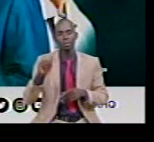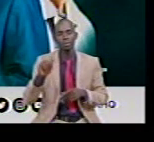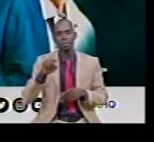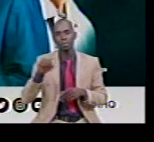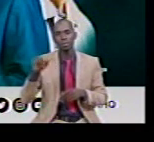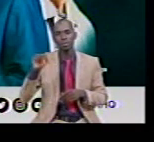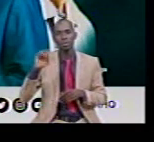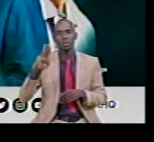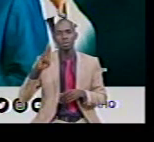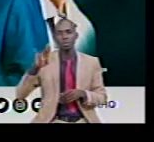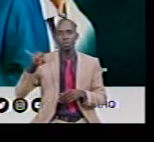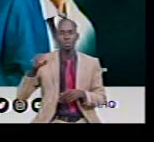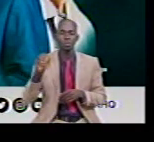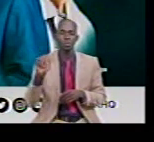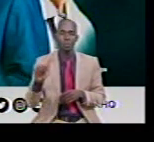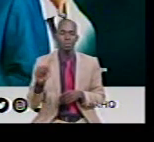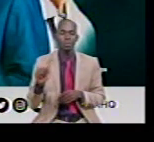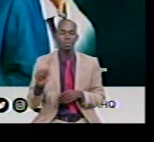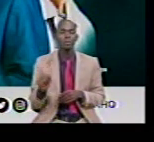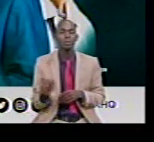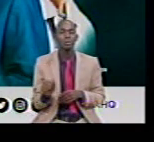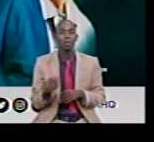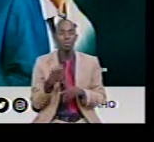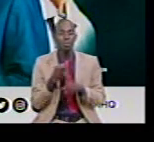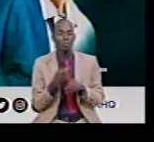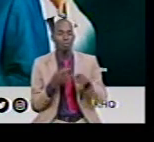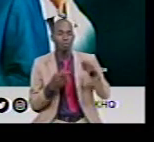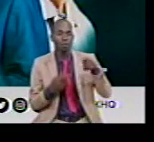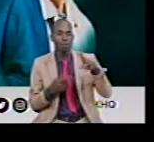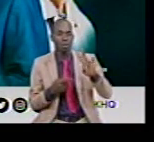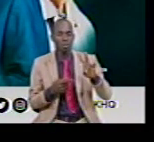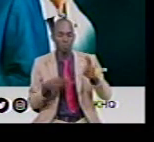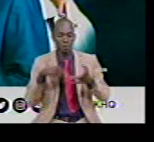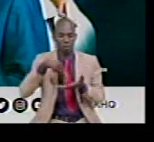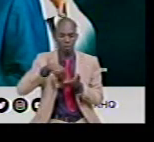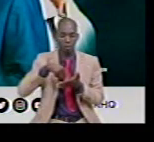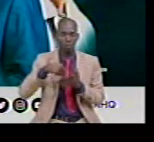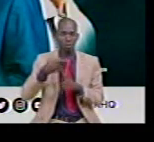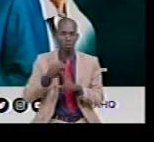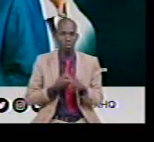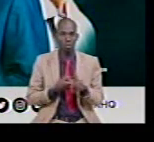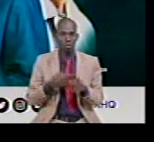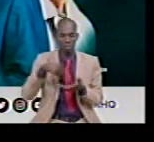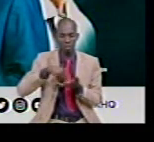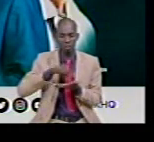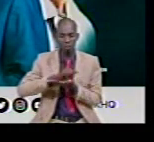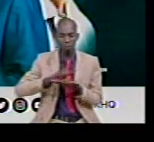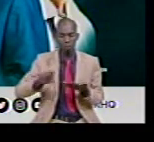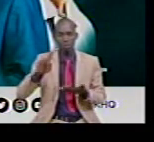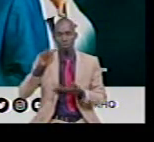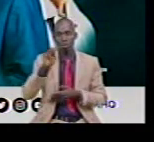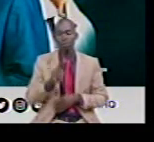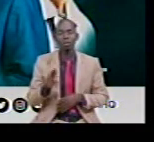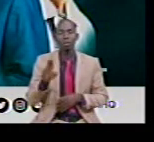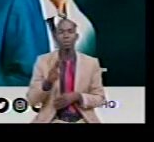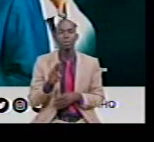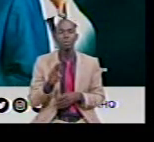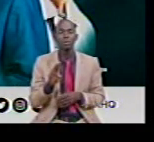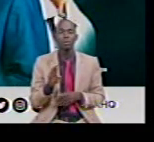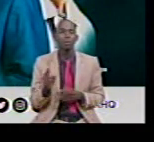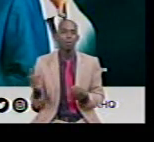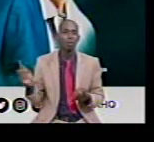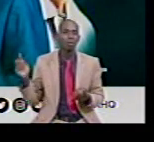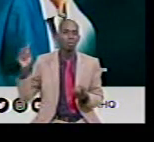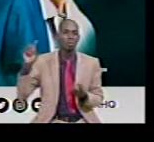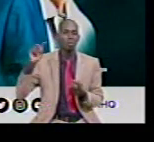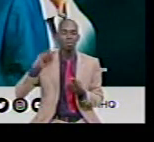From the 27th of this month, that is this week, Thursday, all through